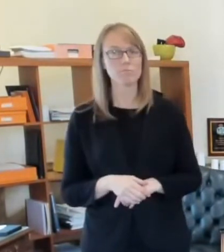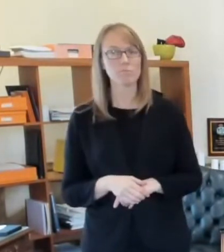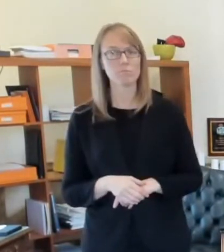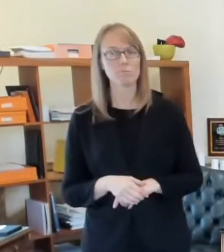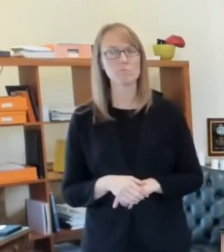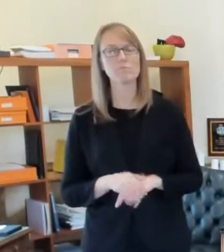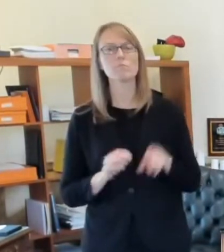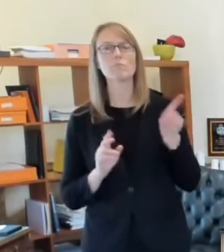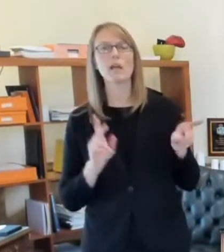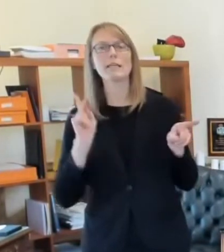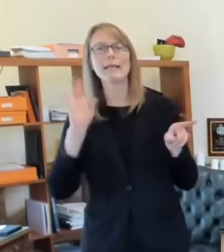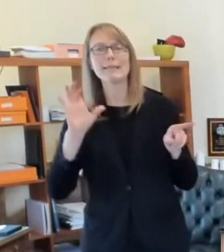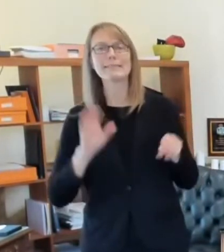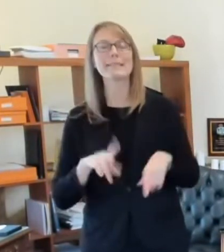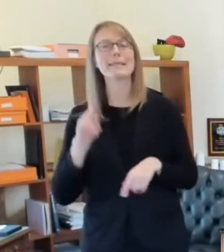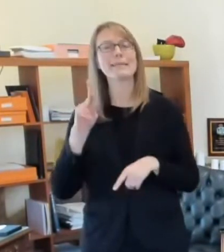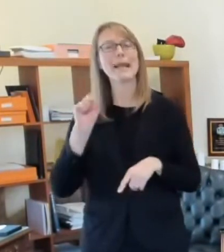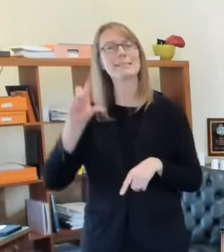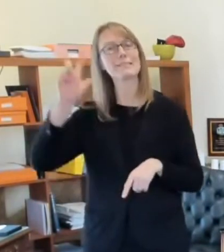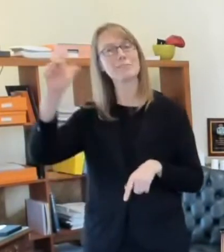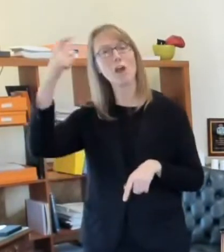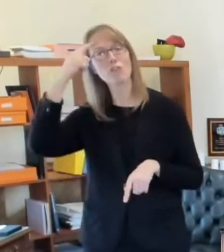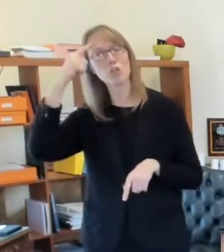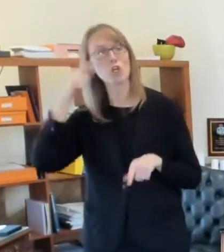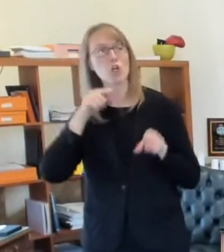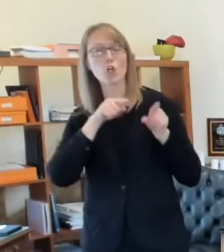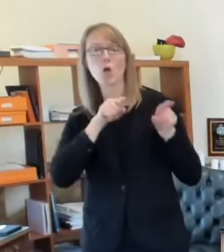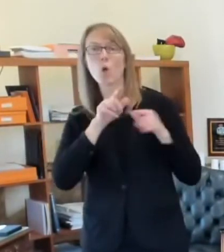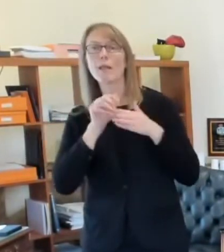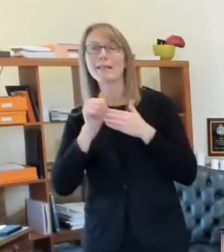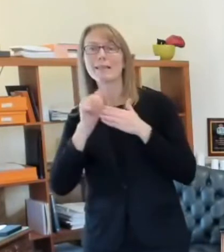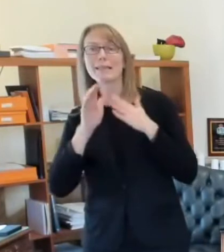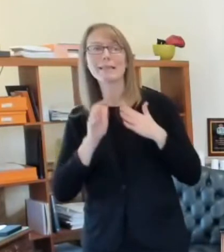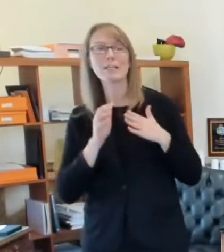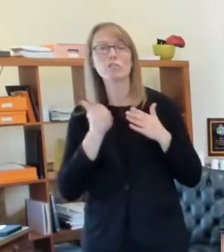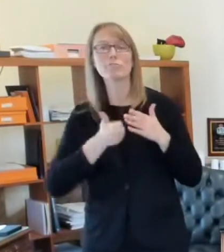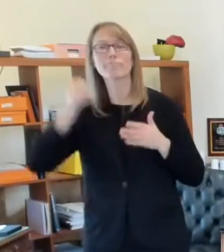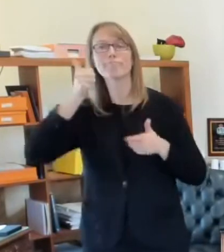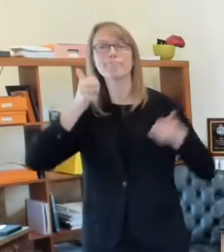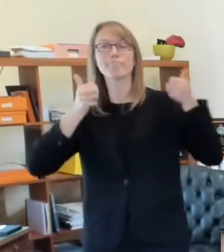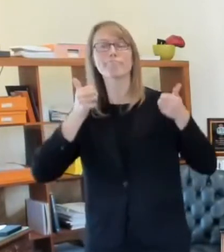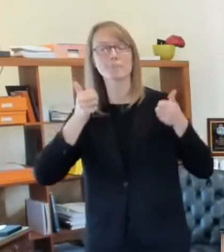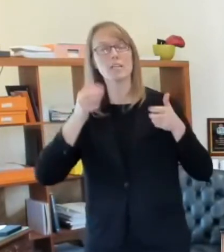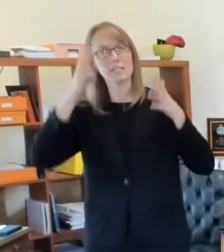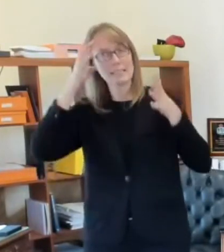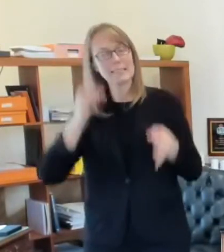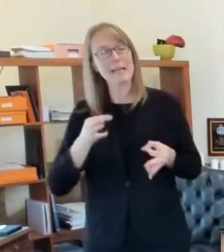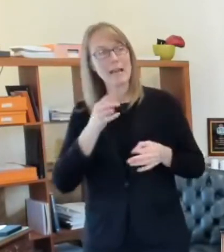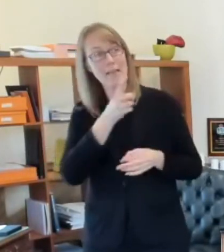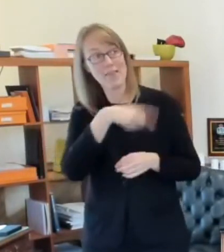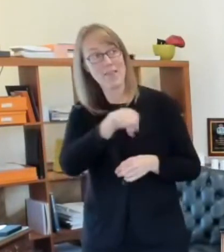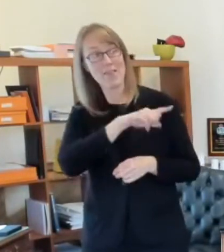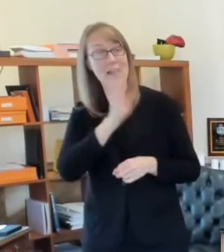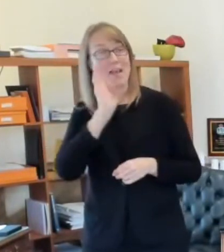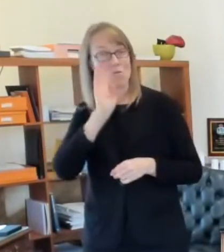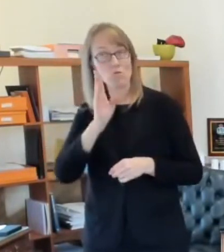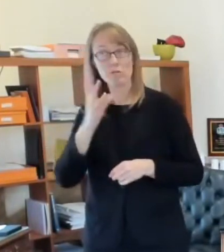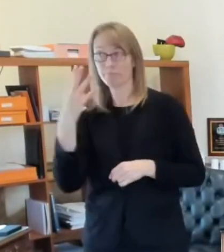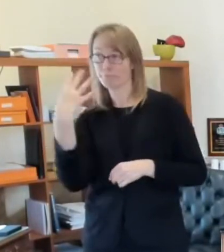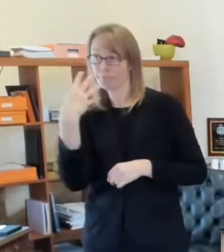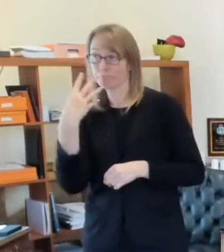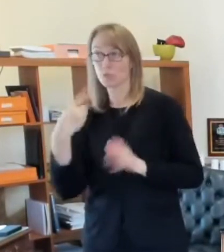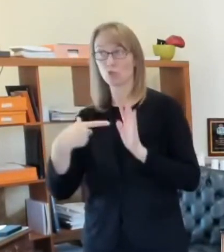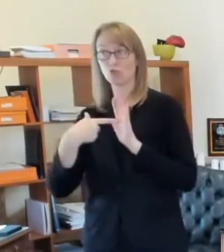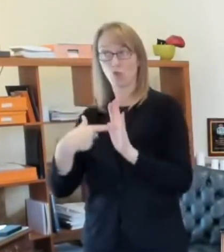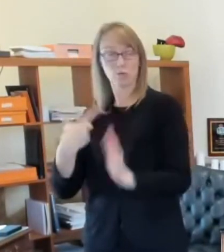Kelly also agree they'll be getting the vaccination publicly so people can see that it's safe. Do you think that that is a good idea, and is it